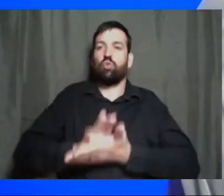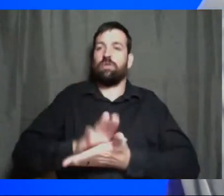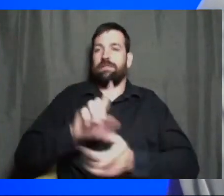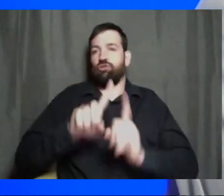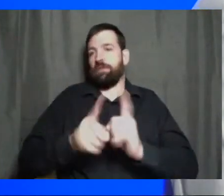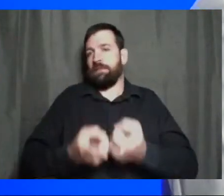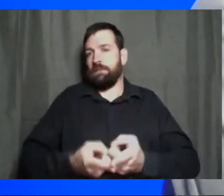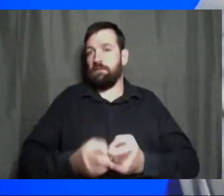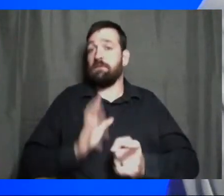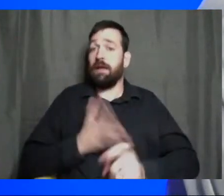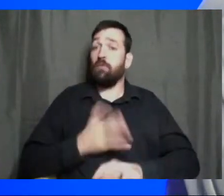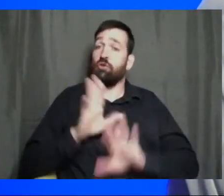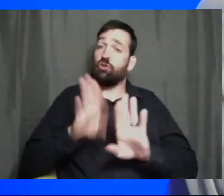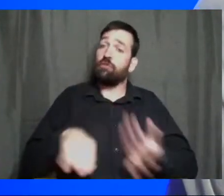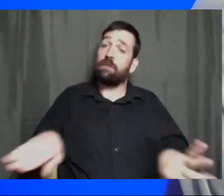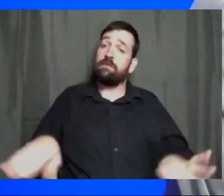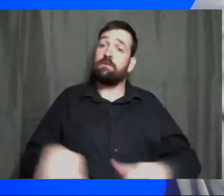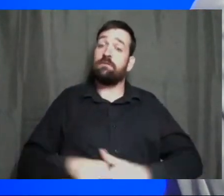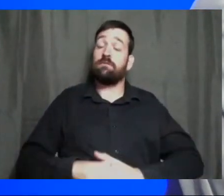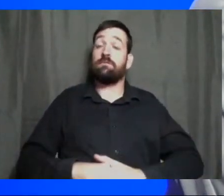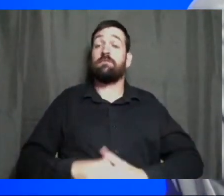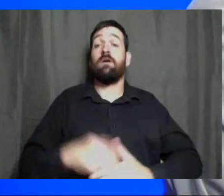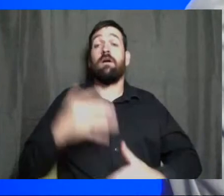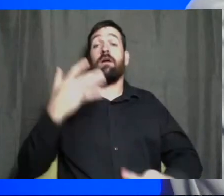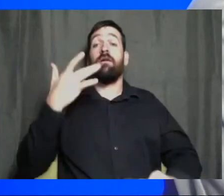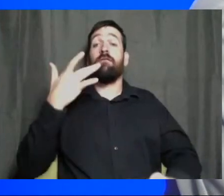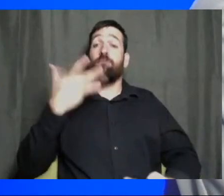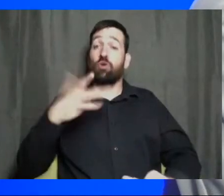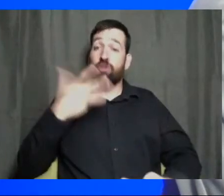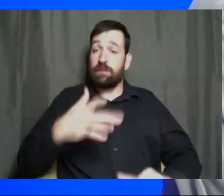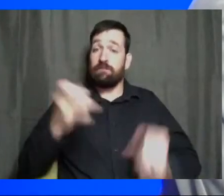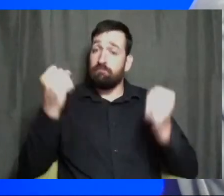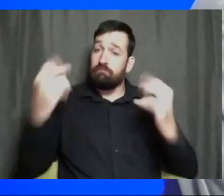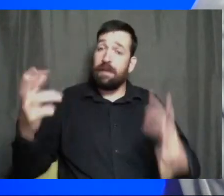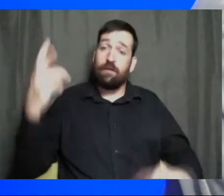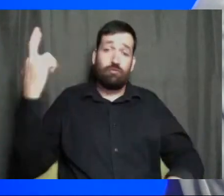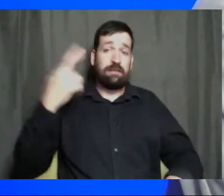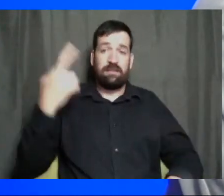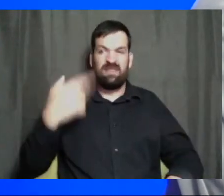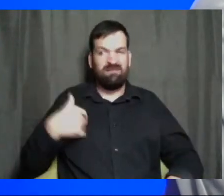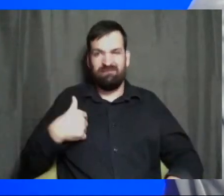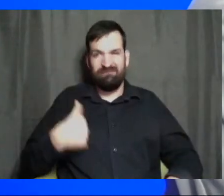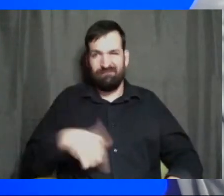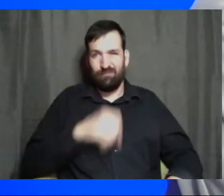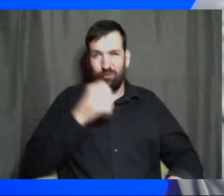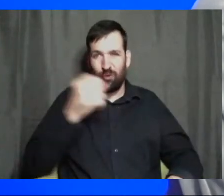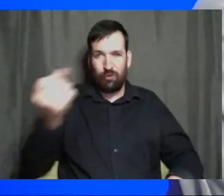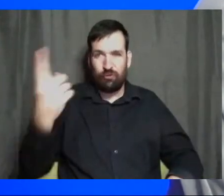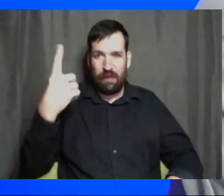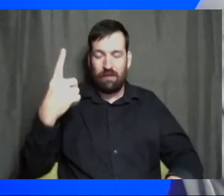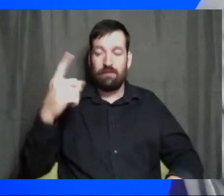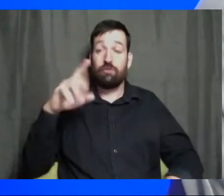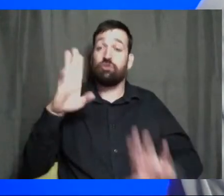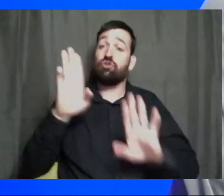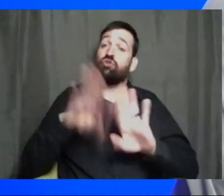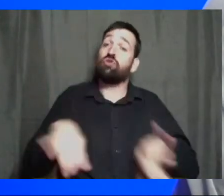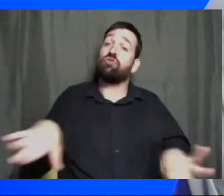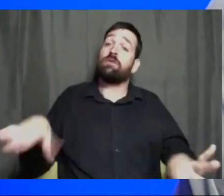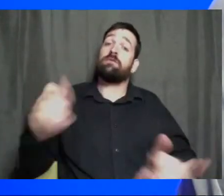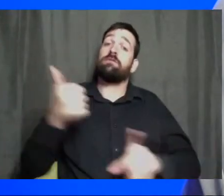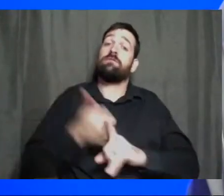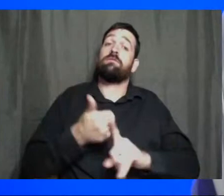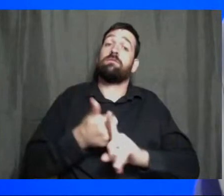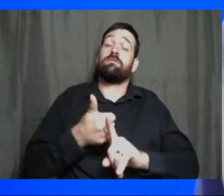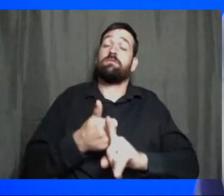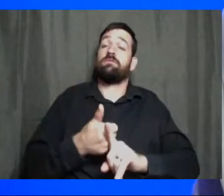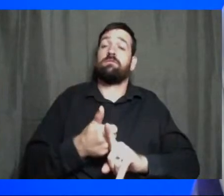children. And fortunately, for a lot of reasons we don't all understand, children haven't been hit as